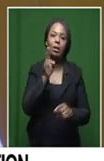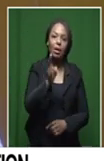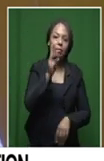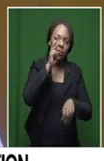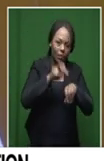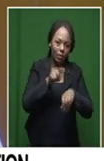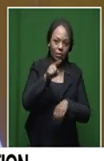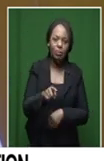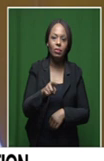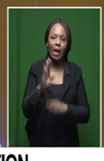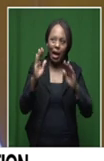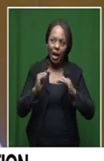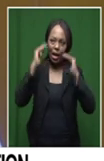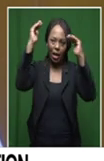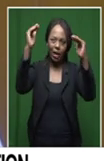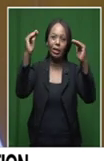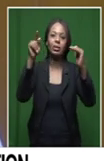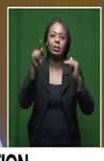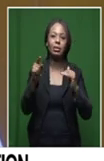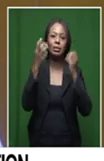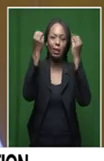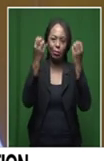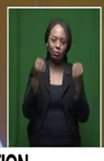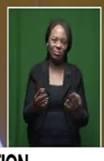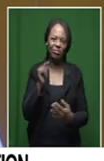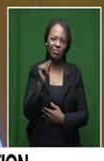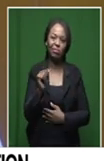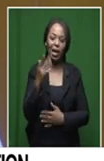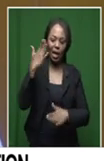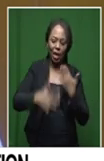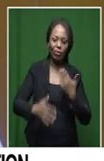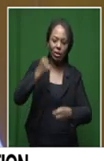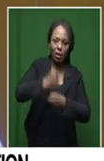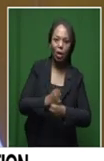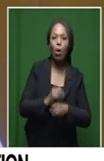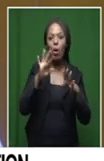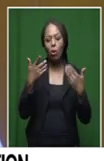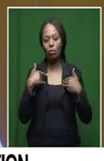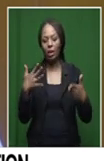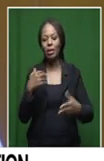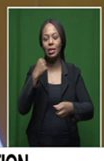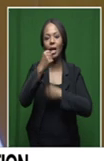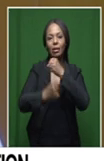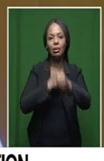have a higher coverage by the end of the year or beginning of next year, when we